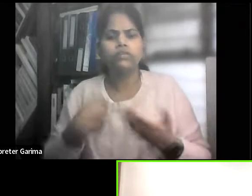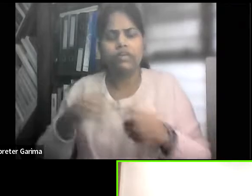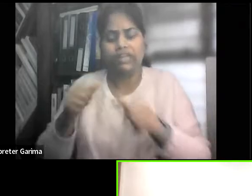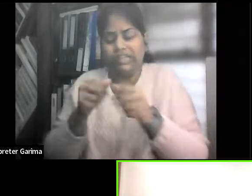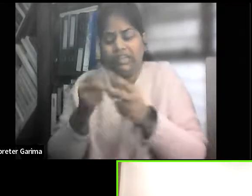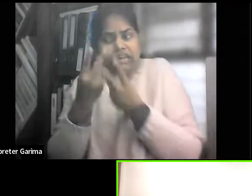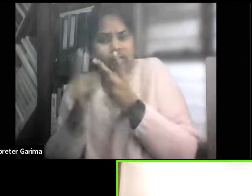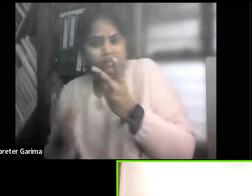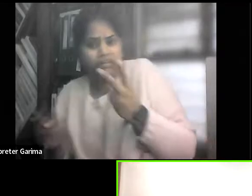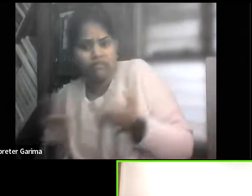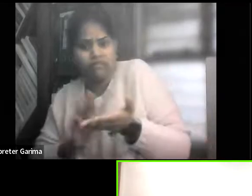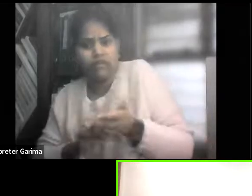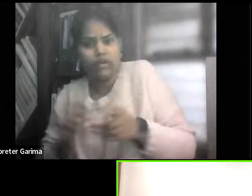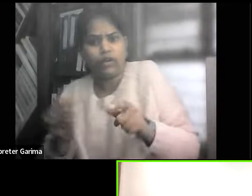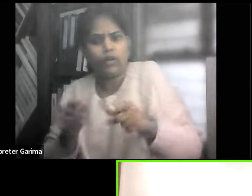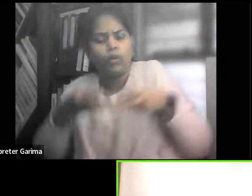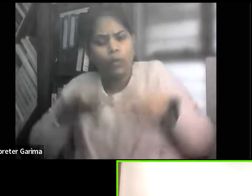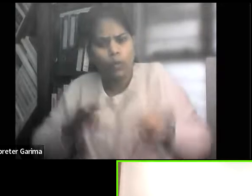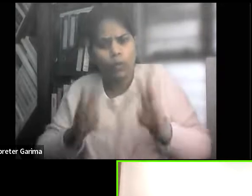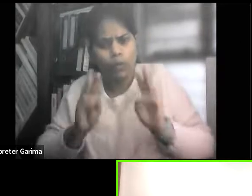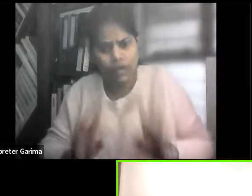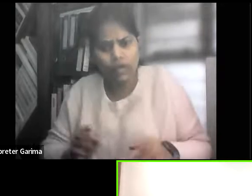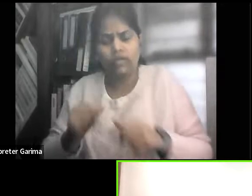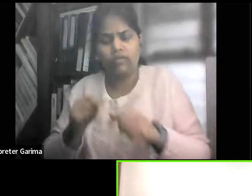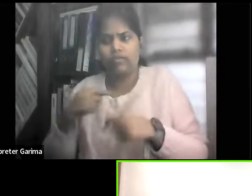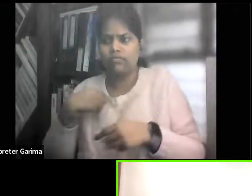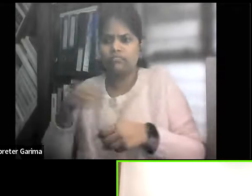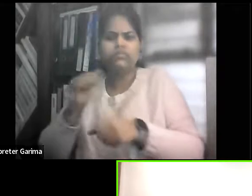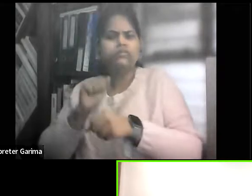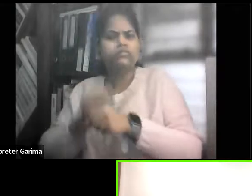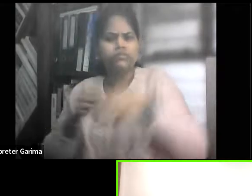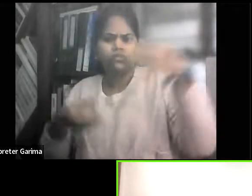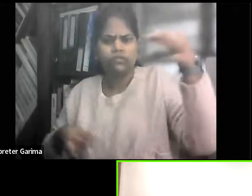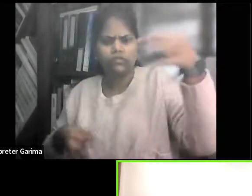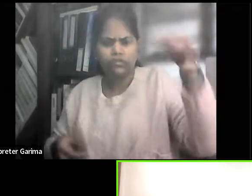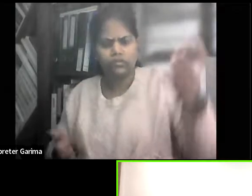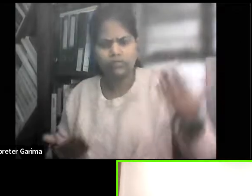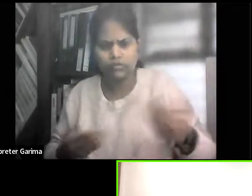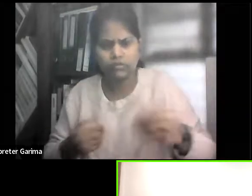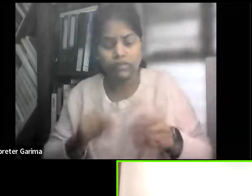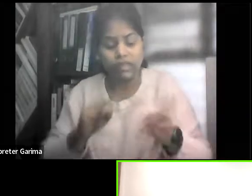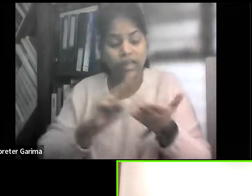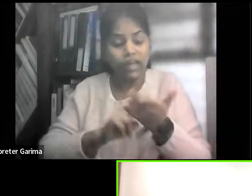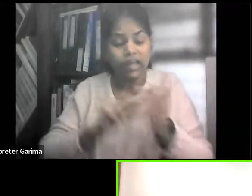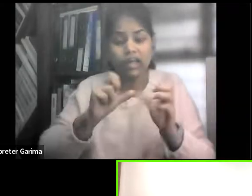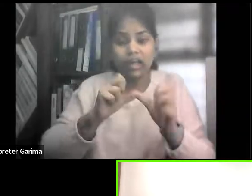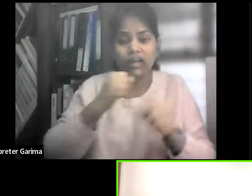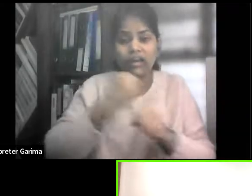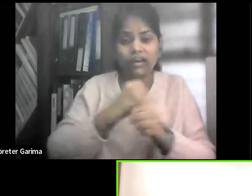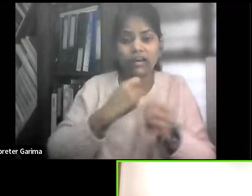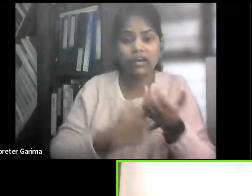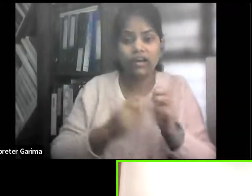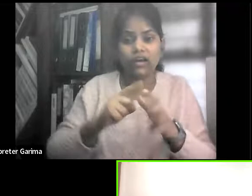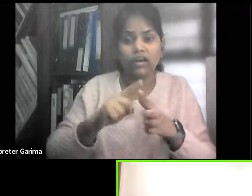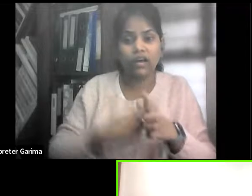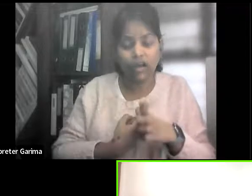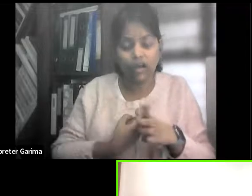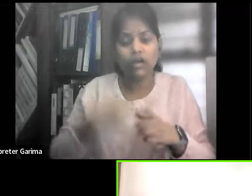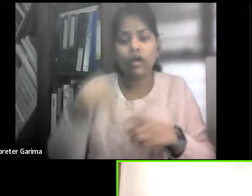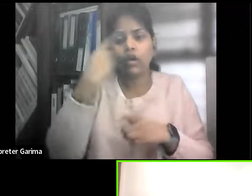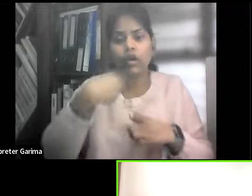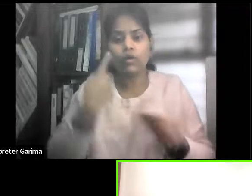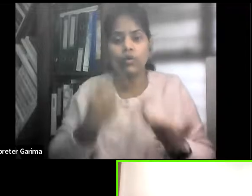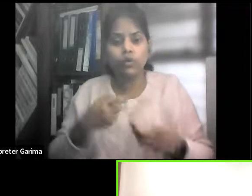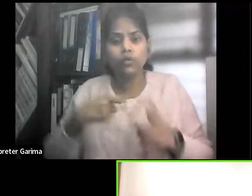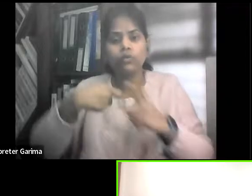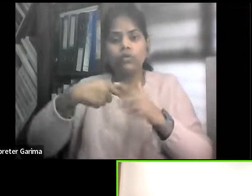pedagogy for dancers with disability was addressed. Although Nagaraj is a non-disabled Kathak dancer, he was introduced to a group of visually